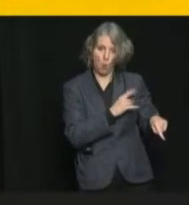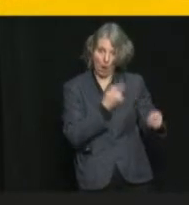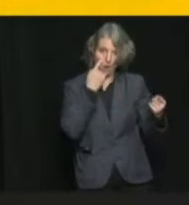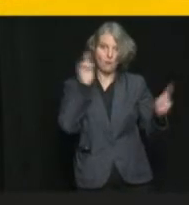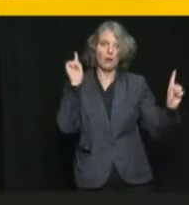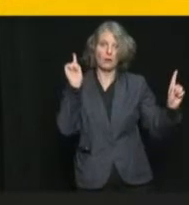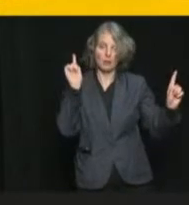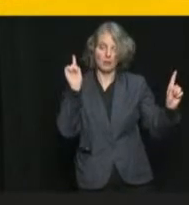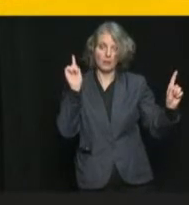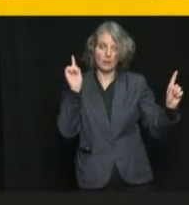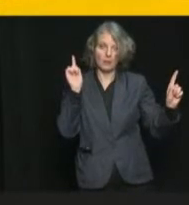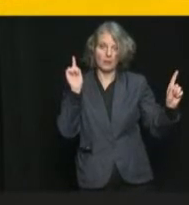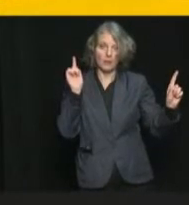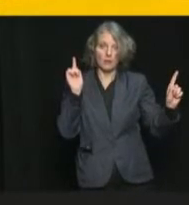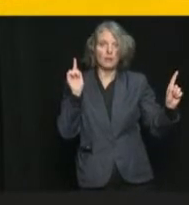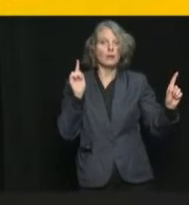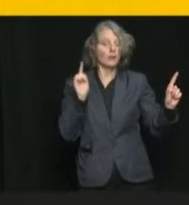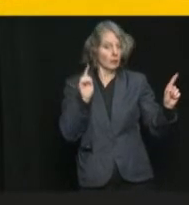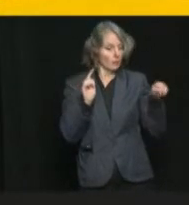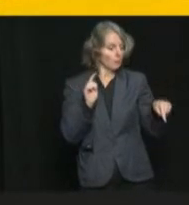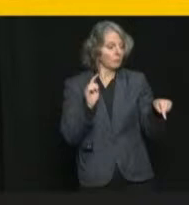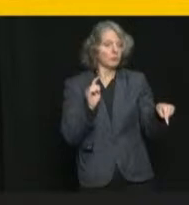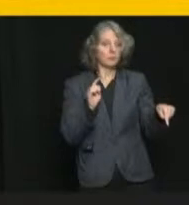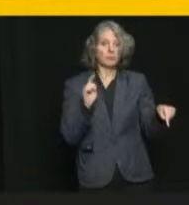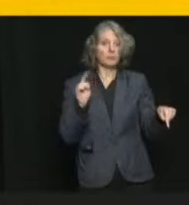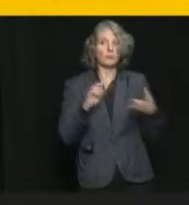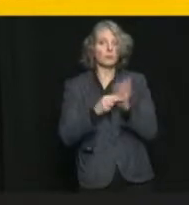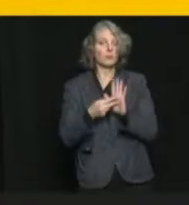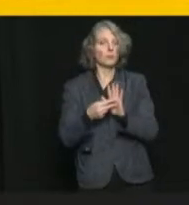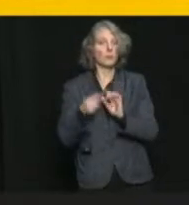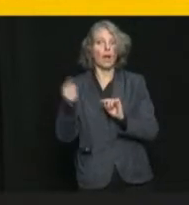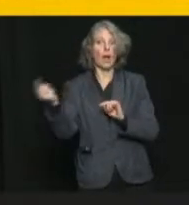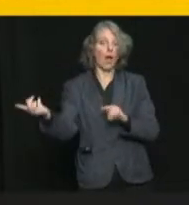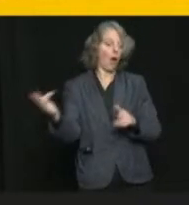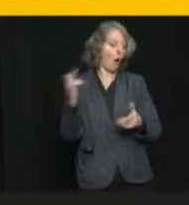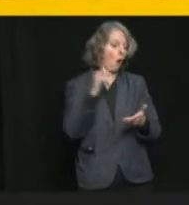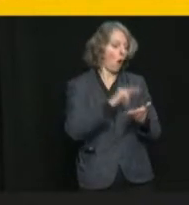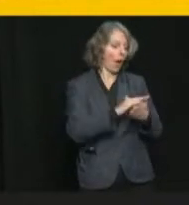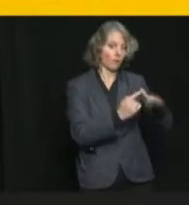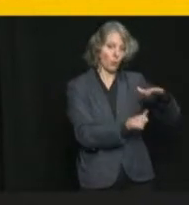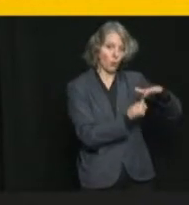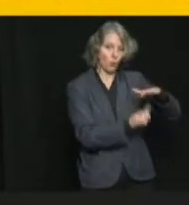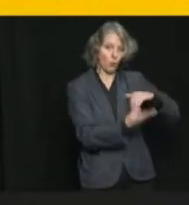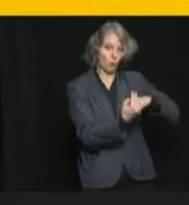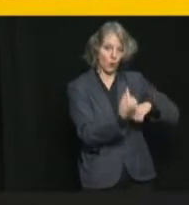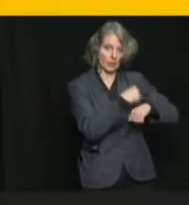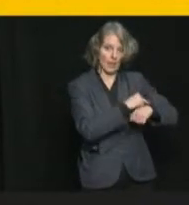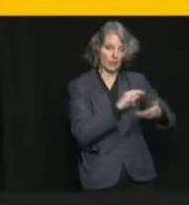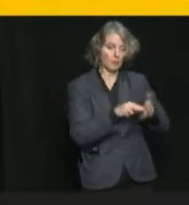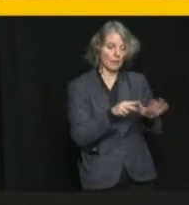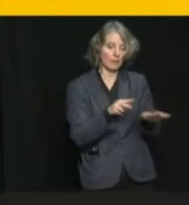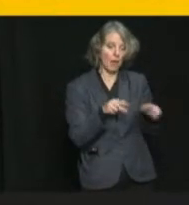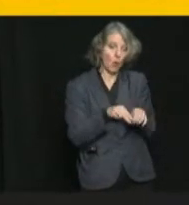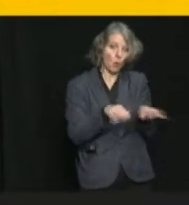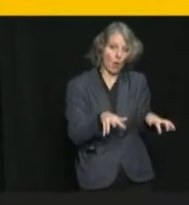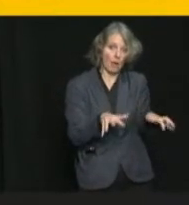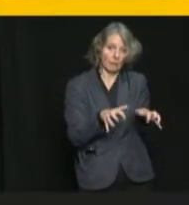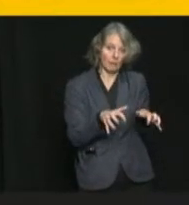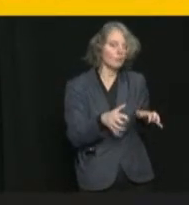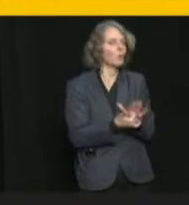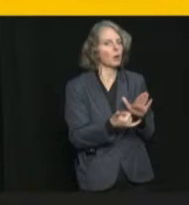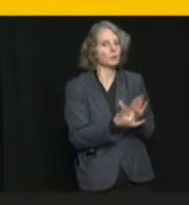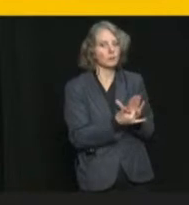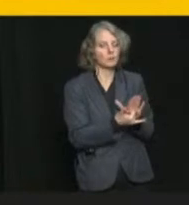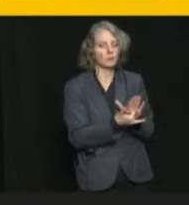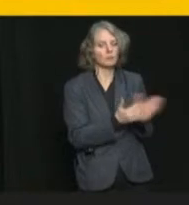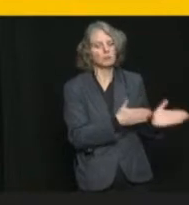preventing the virus from arriving on our shores from elsewhere. But we will always continue to look at what